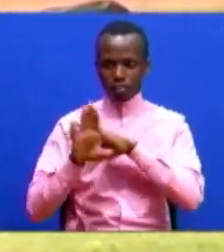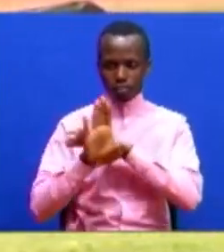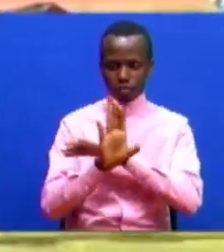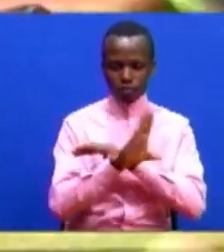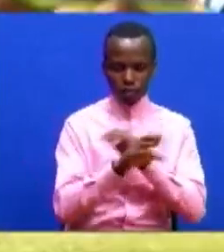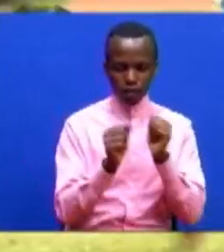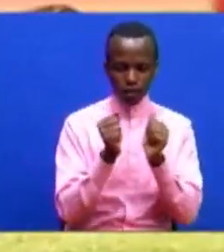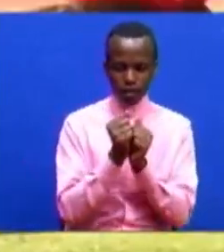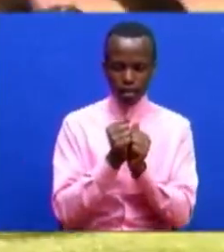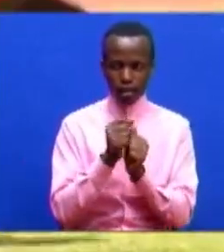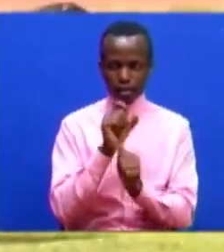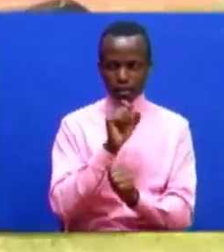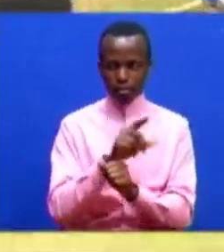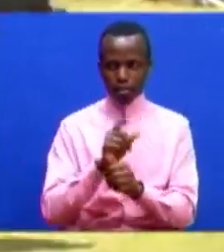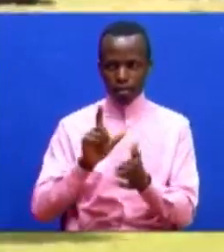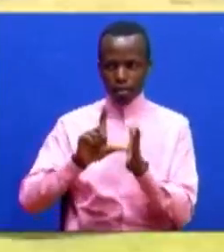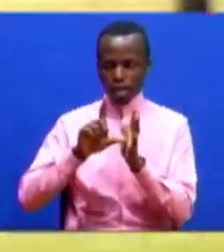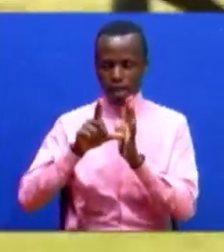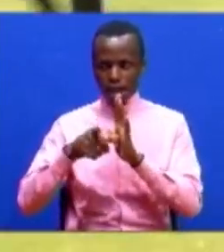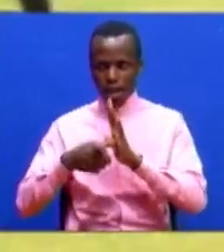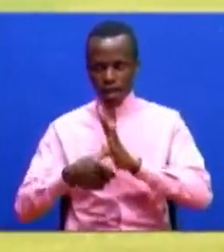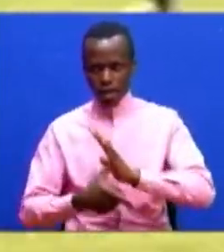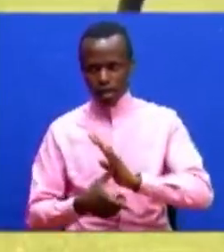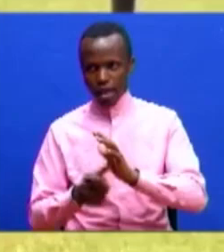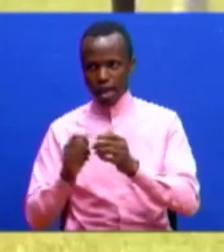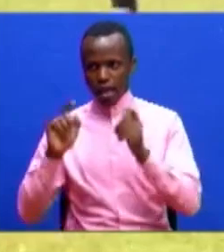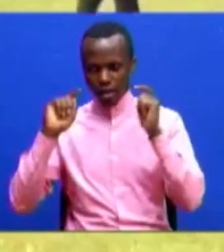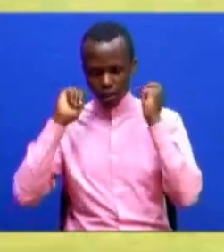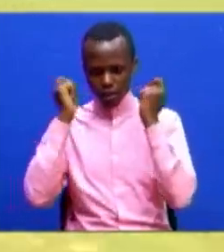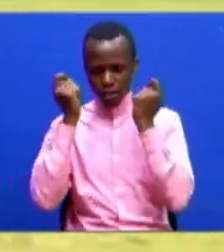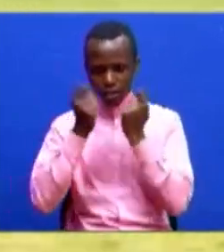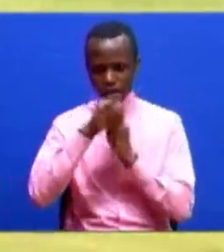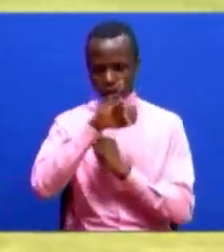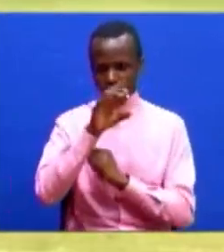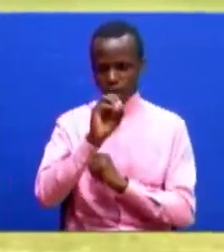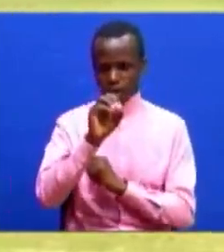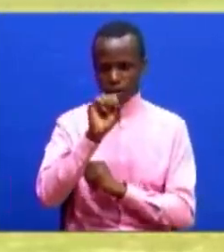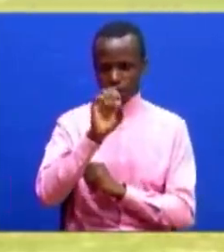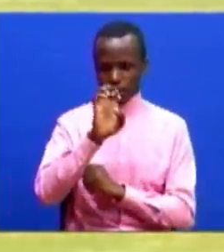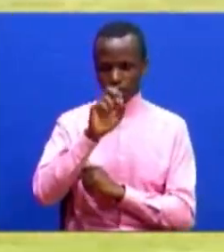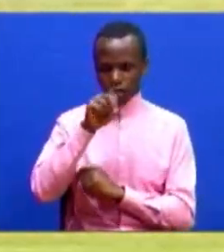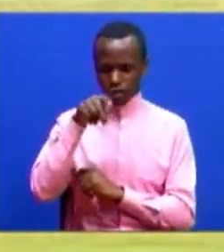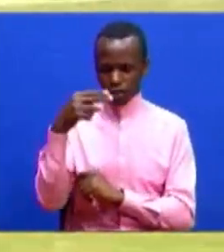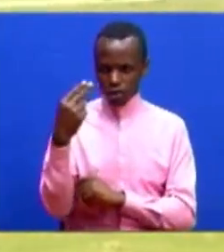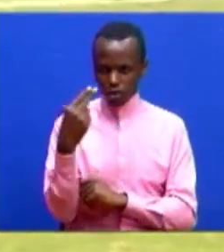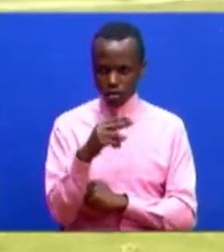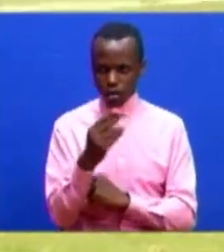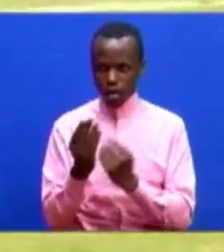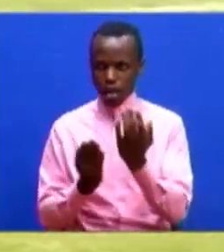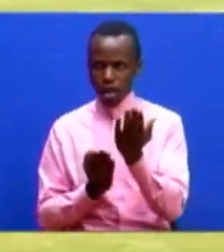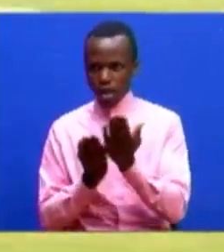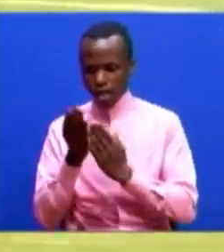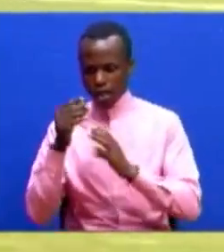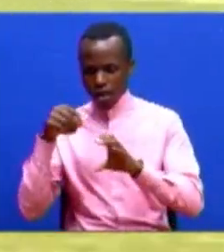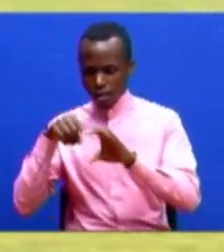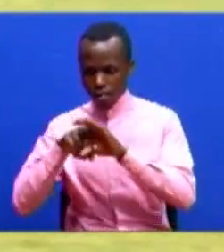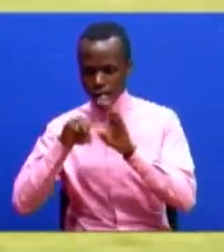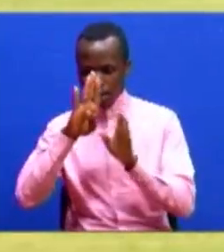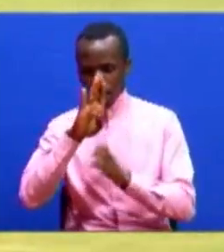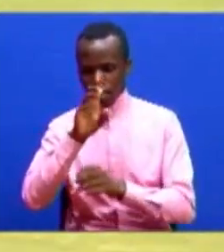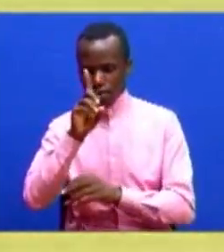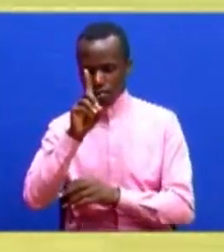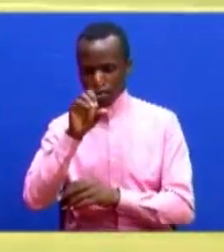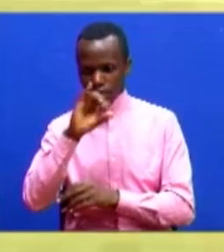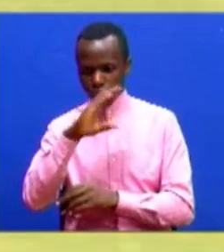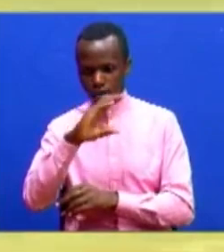later, Thomas Wainaina stretched their deal after Joseph Ochula parried Chris Opondo's delivery his way. Bidco United carried the